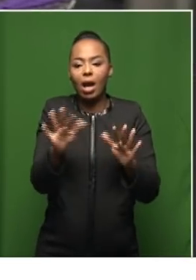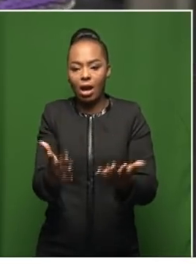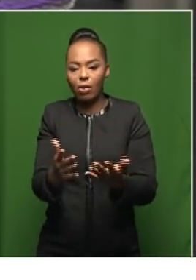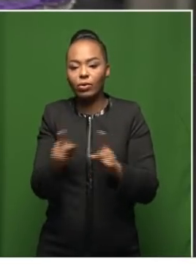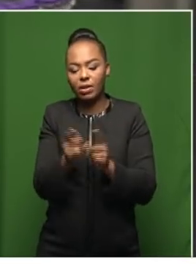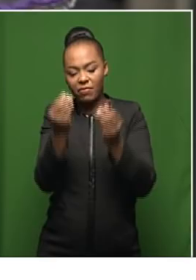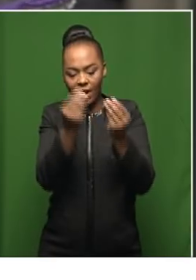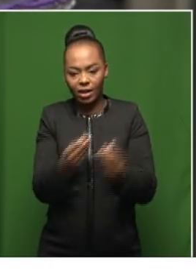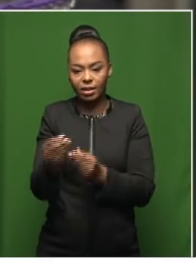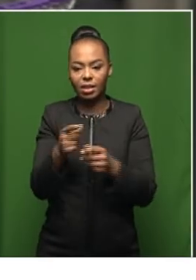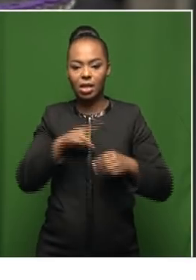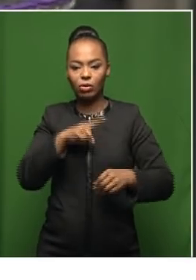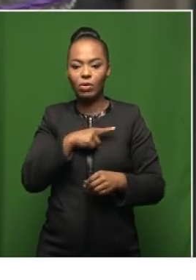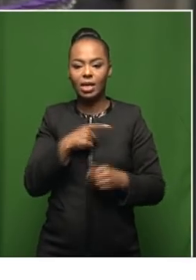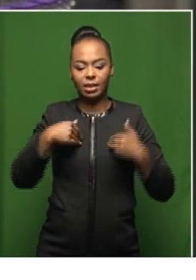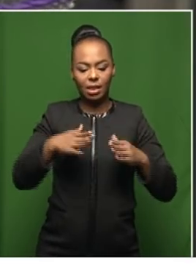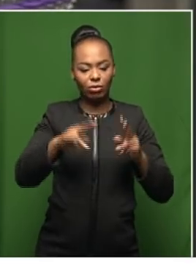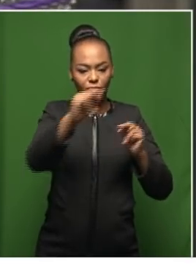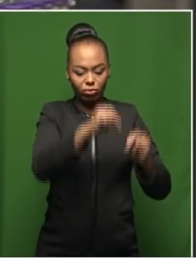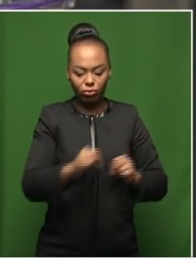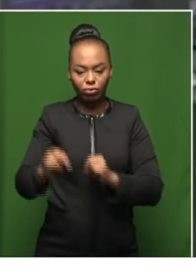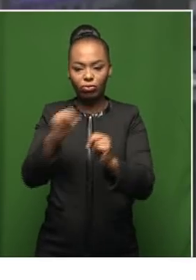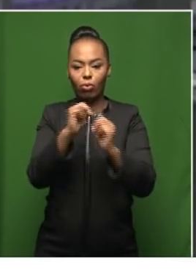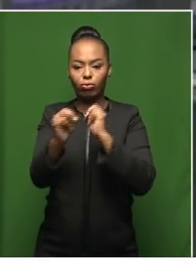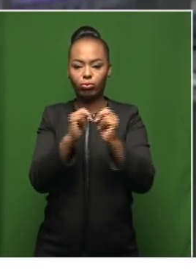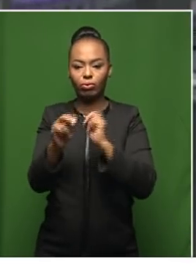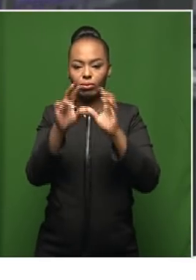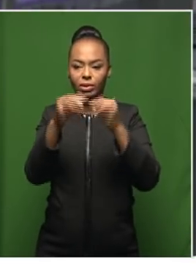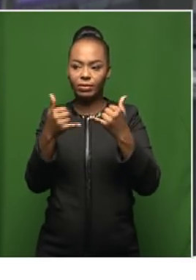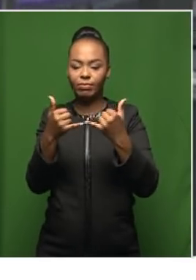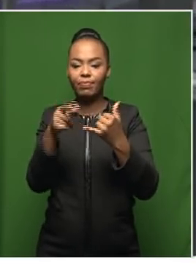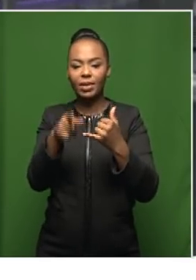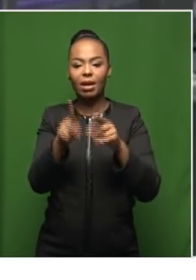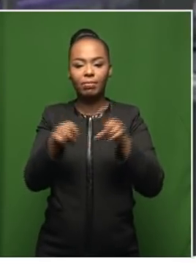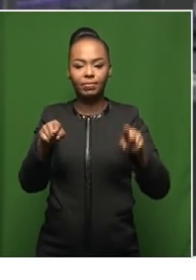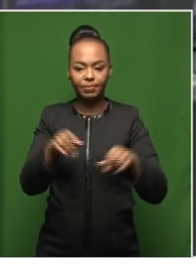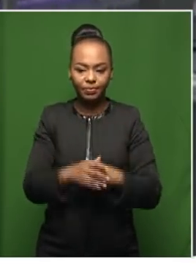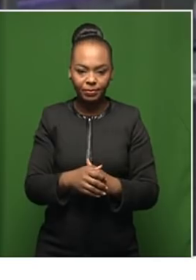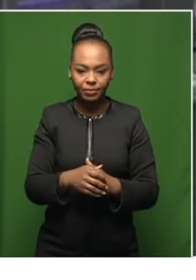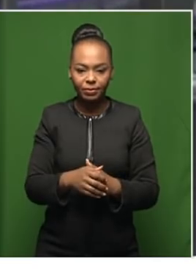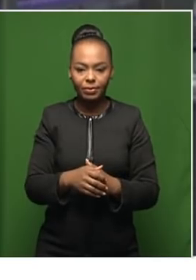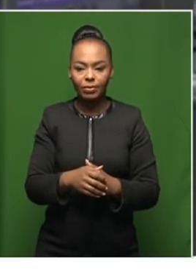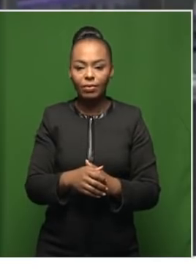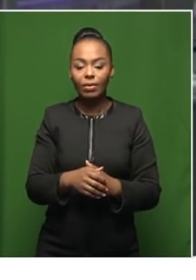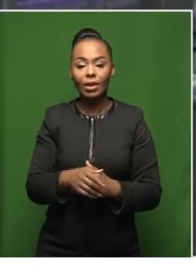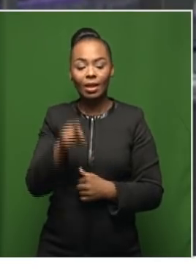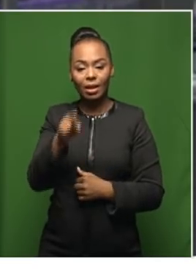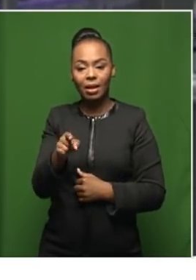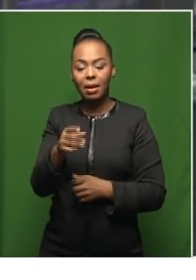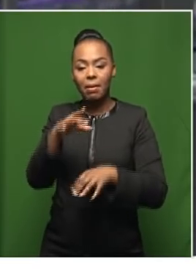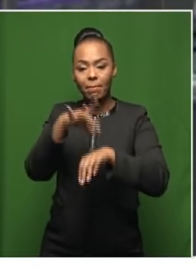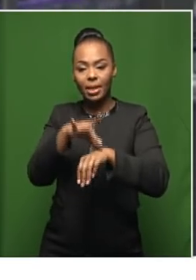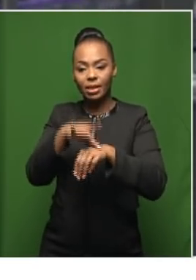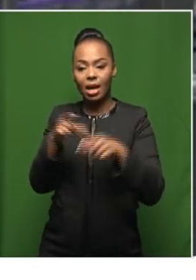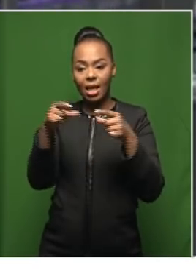of the bilateral negotiations with the different companies. Now, last night, the founder of a medical aid company,